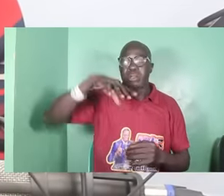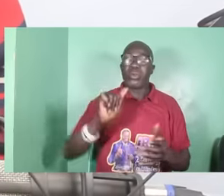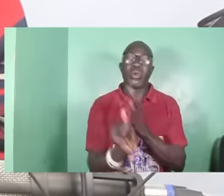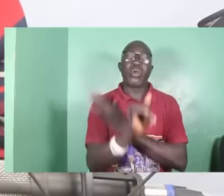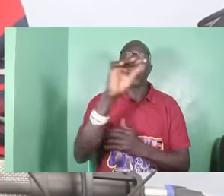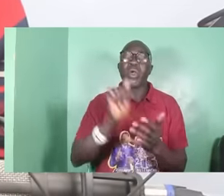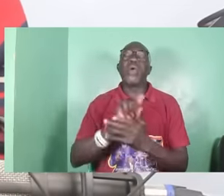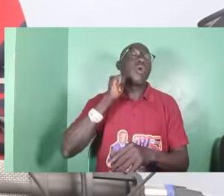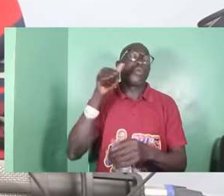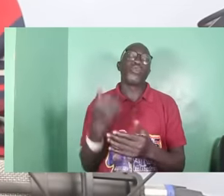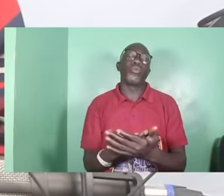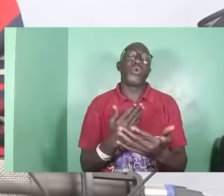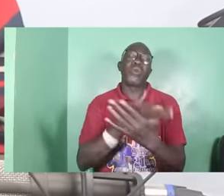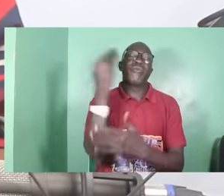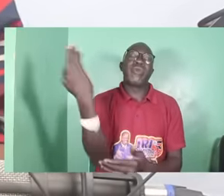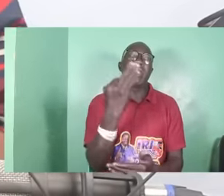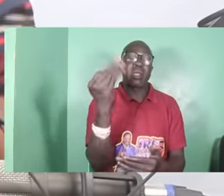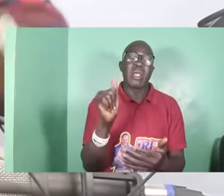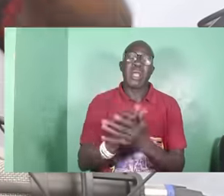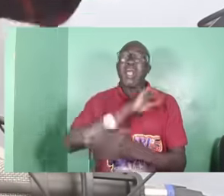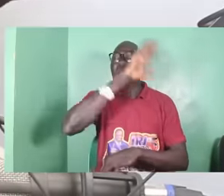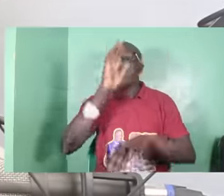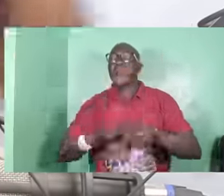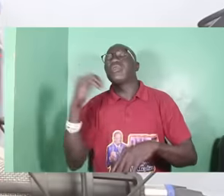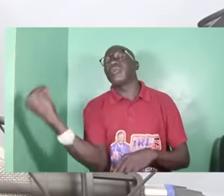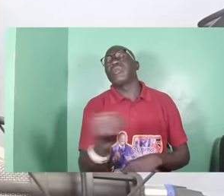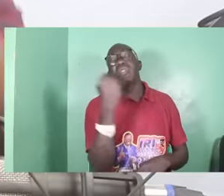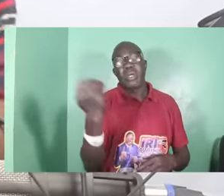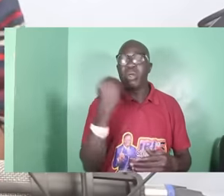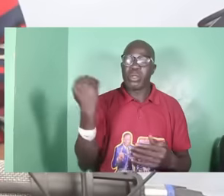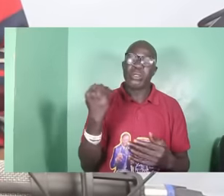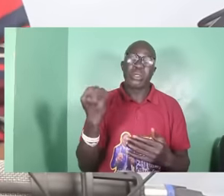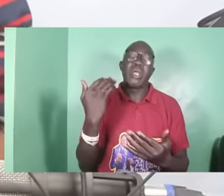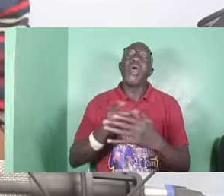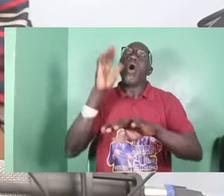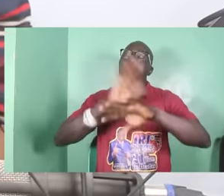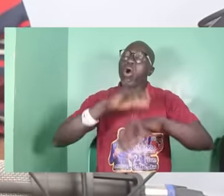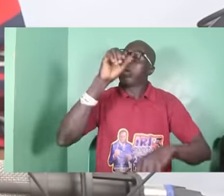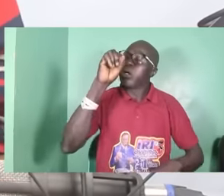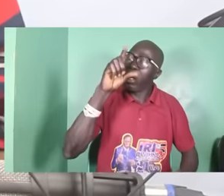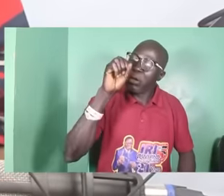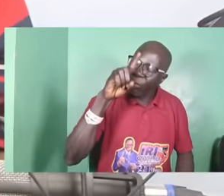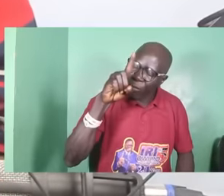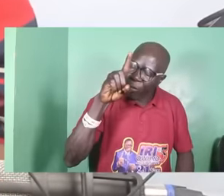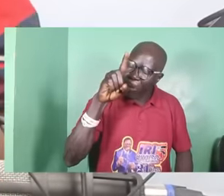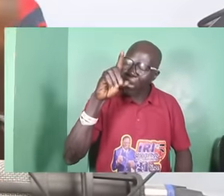the grace of God. Tomorrow. Friday. Saturday. On Saturday. On the level gang.